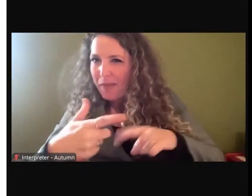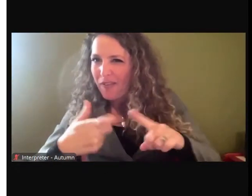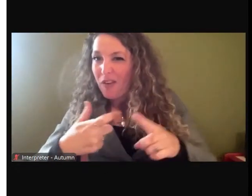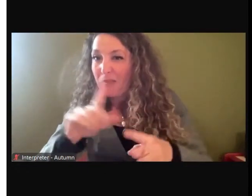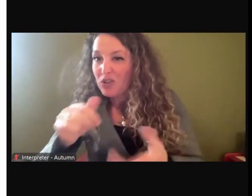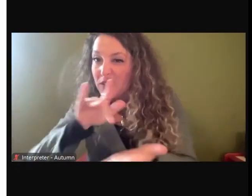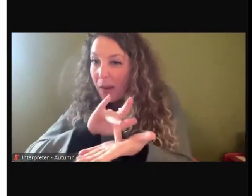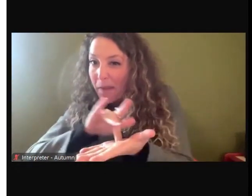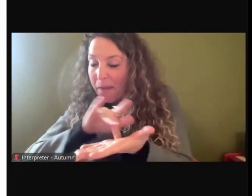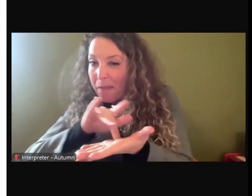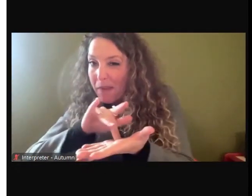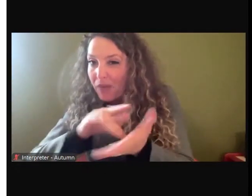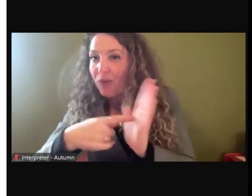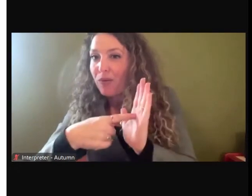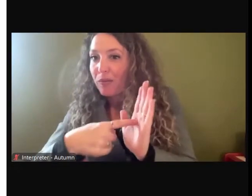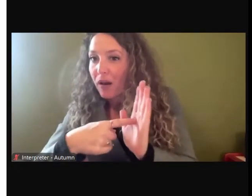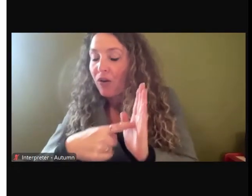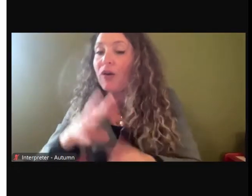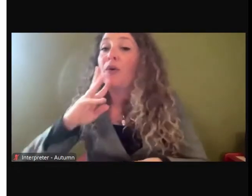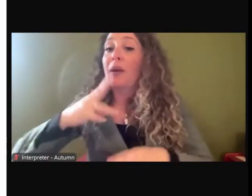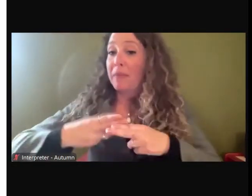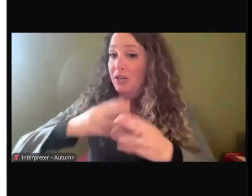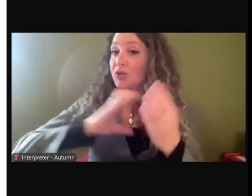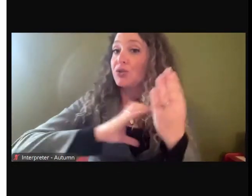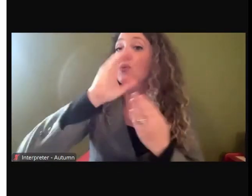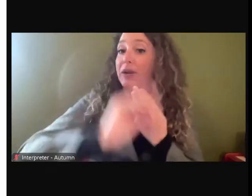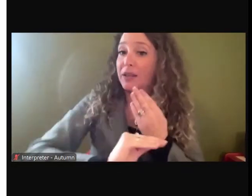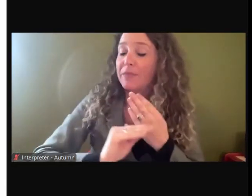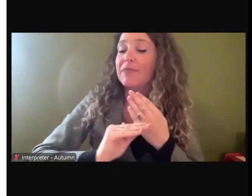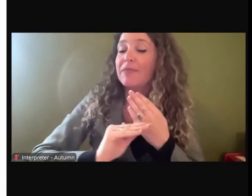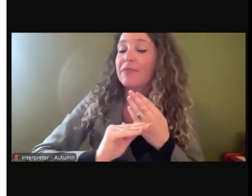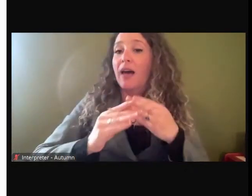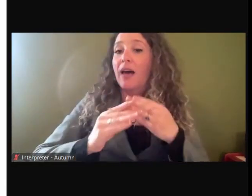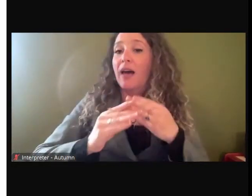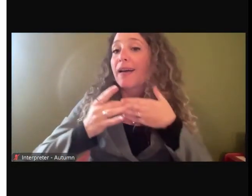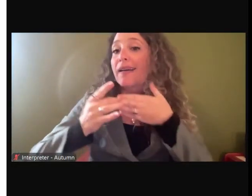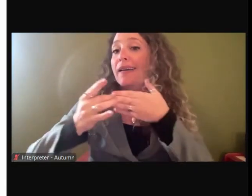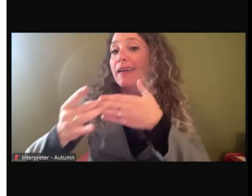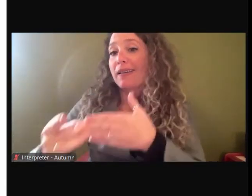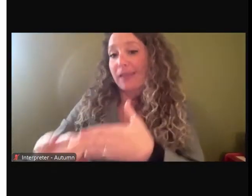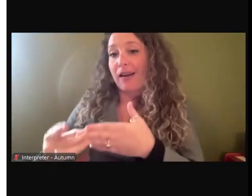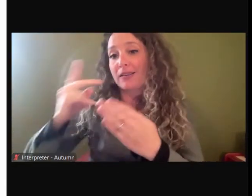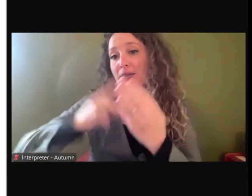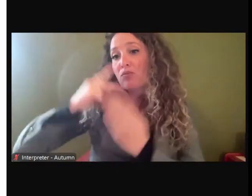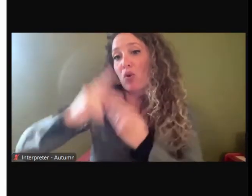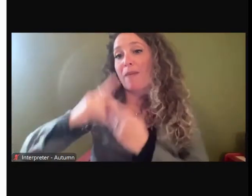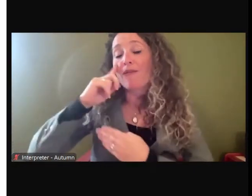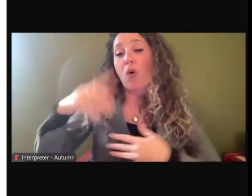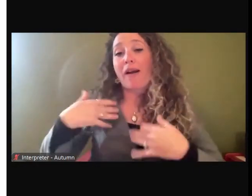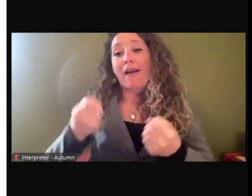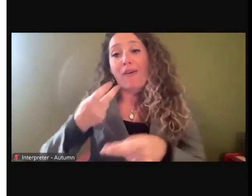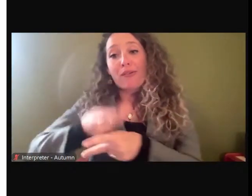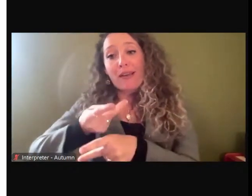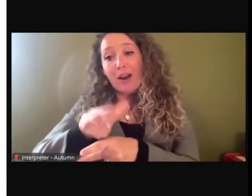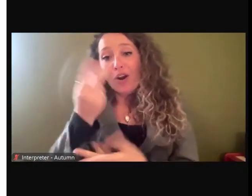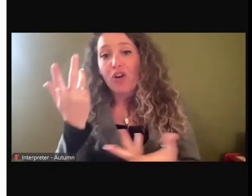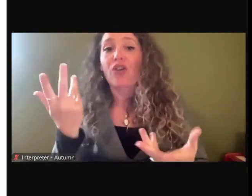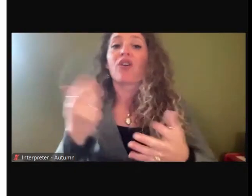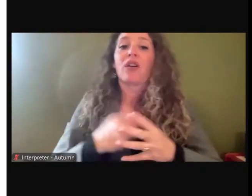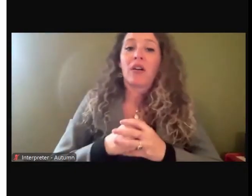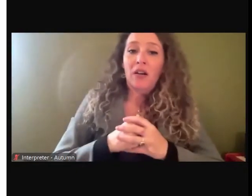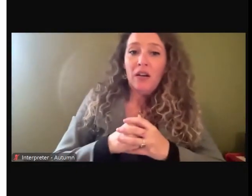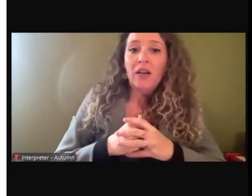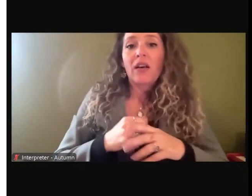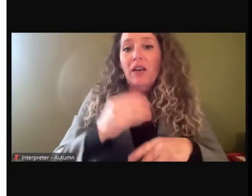and within much of the curricula that guides programs in healthcare education. So we aim to address that